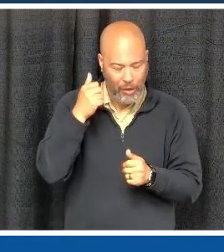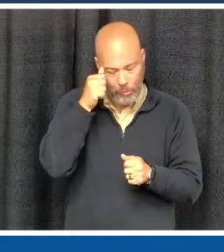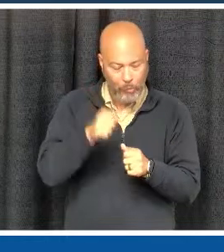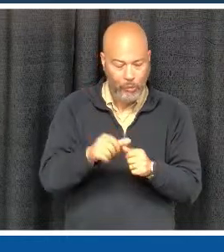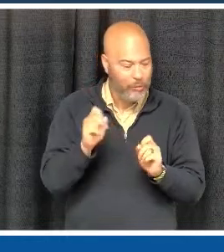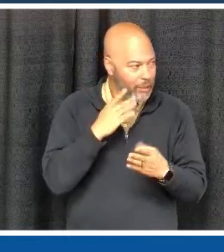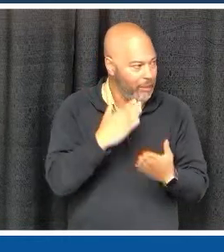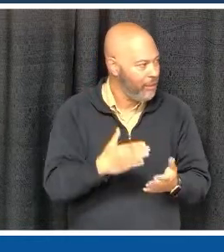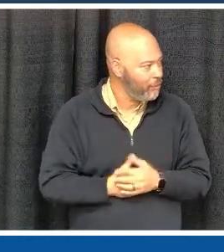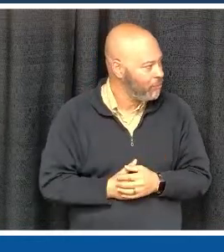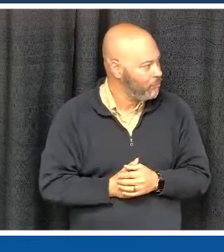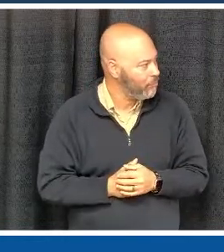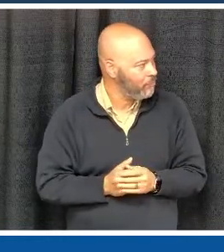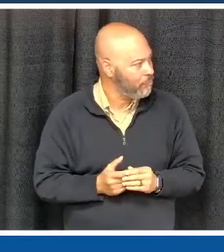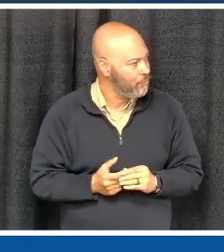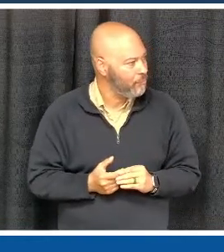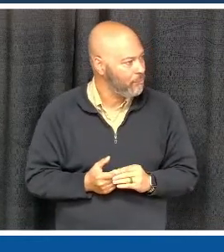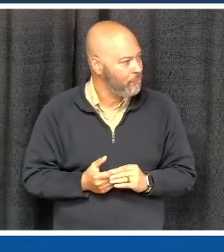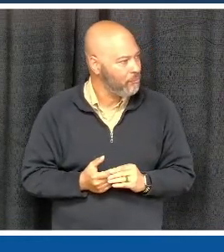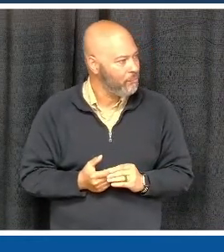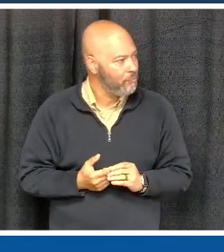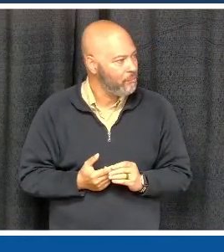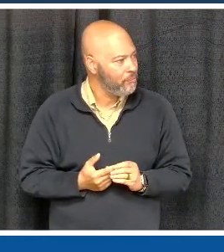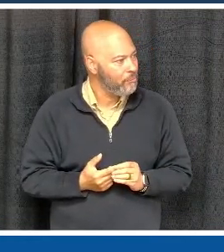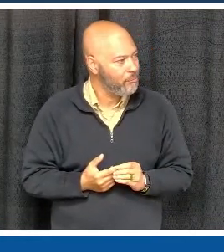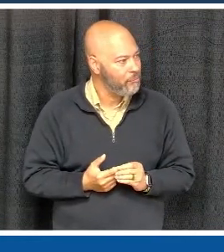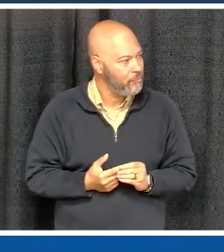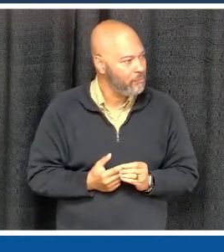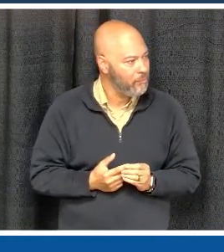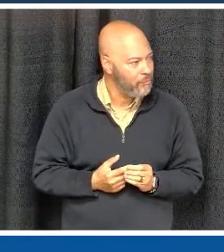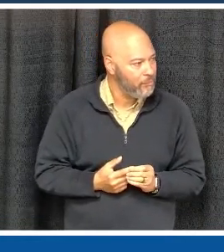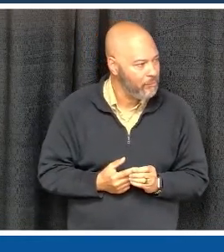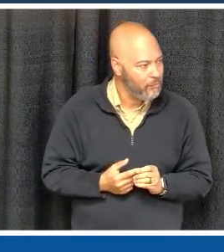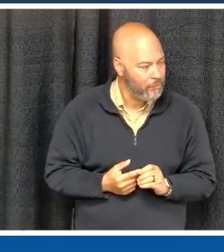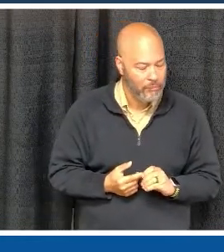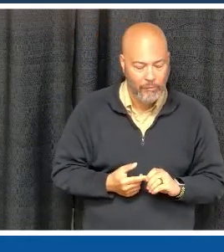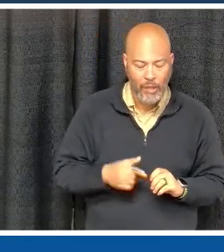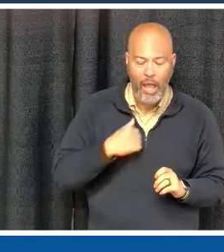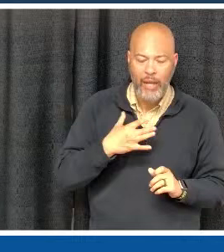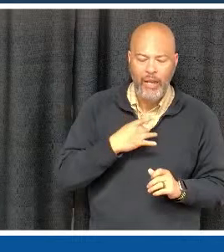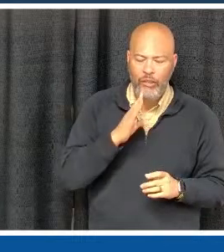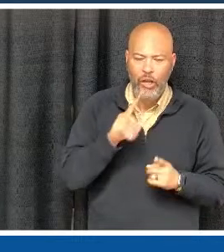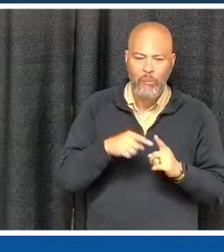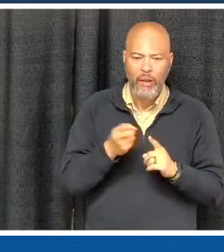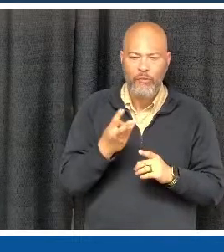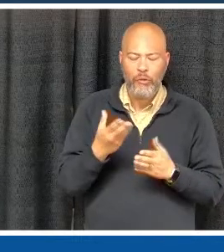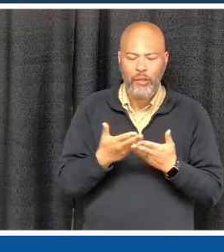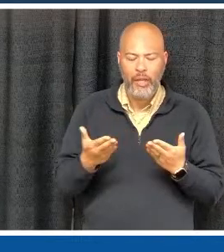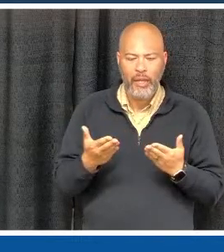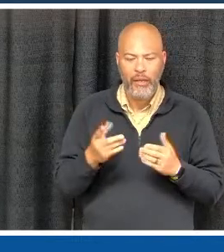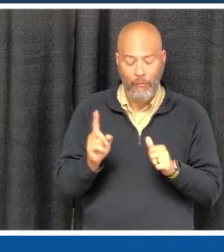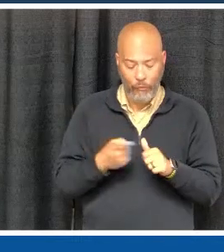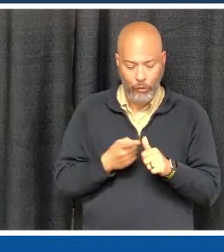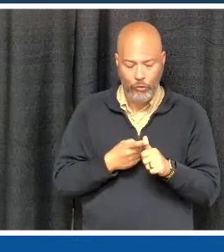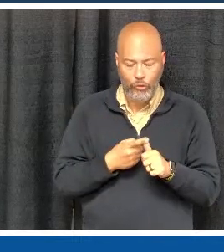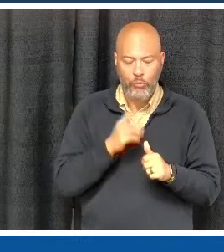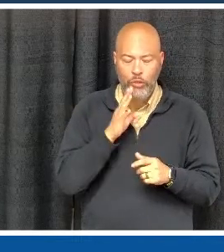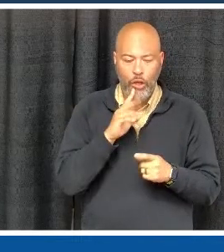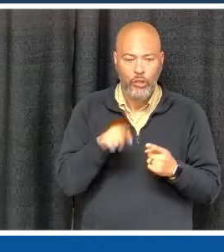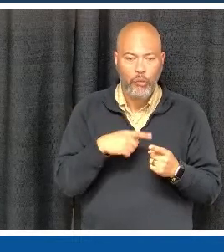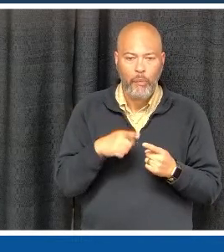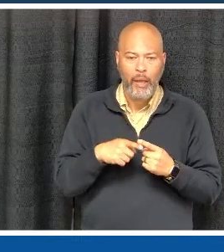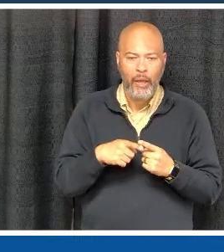Thank you. Councilperson Reynolds, you're recognized. Yes, I'd like to address a couple things. First of all, we talked